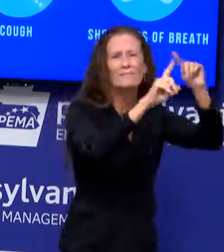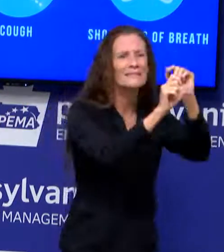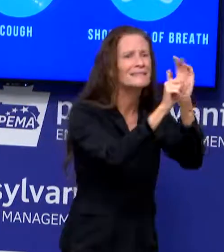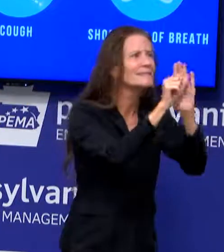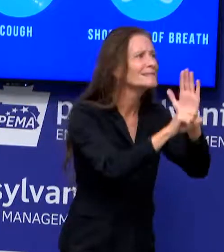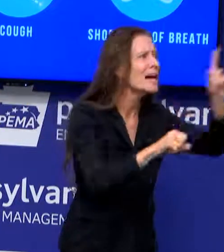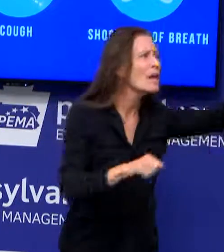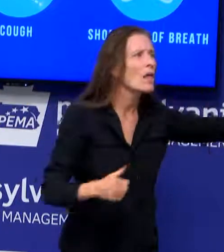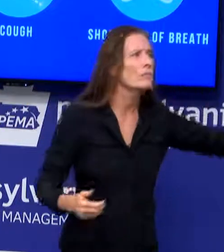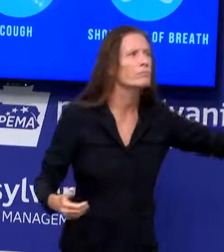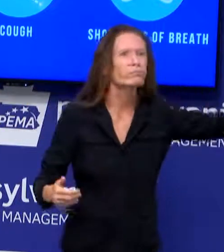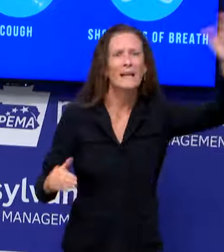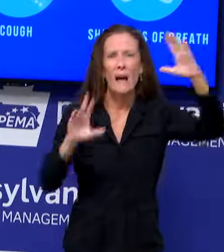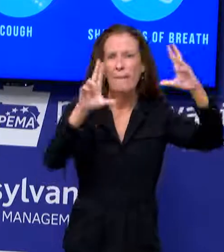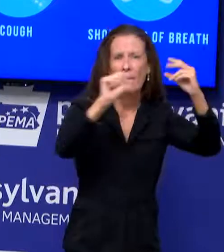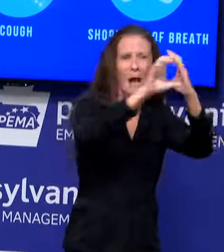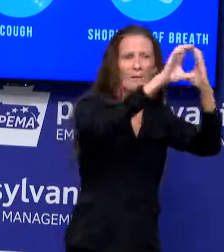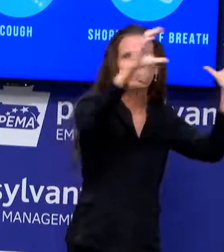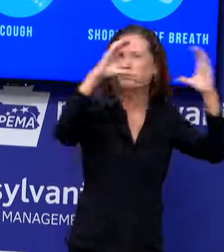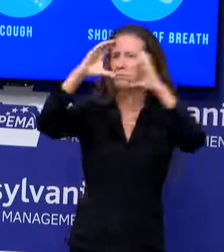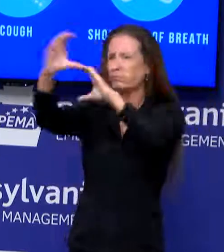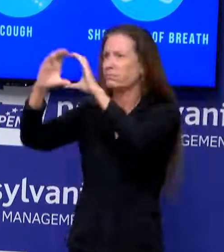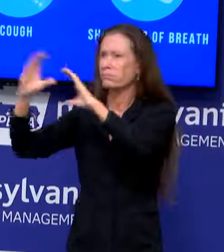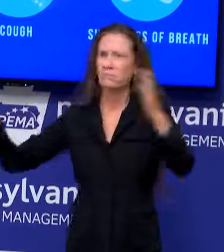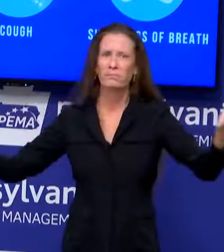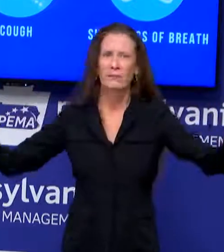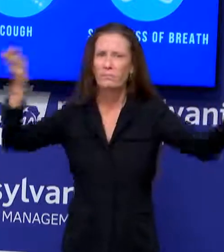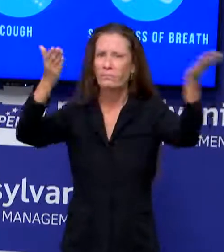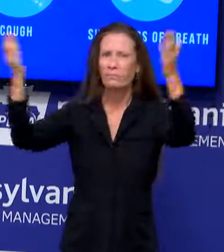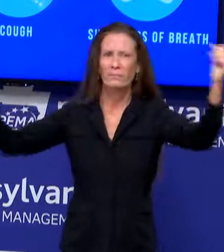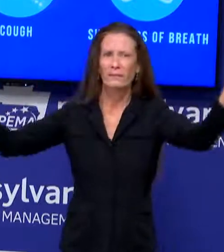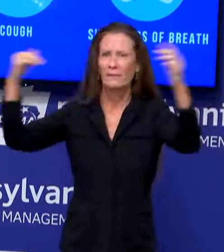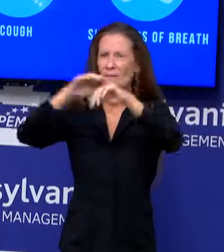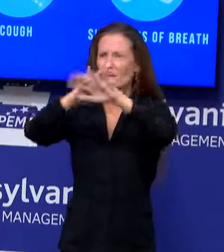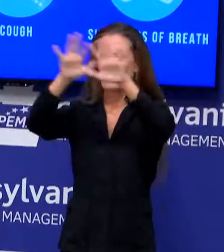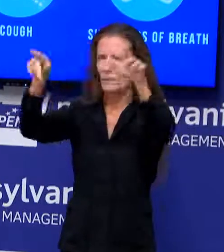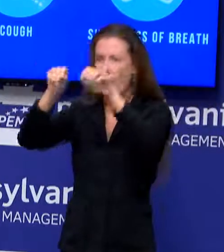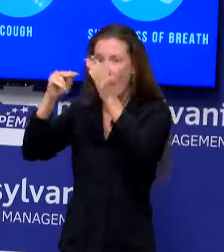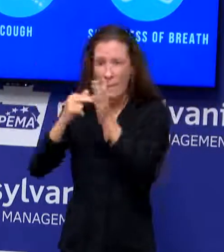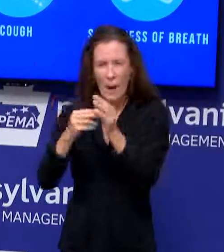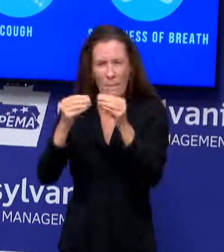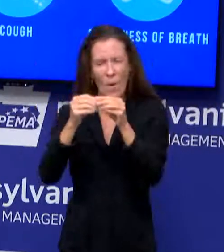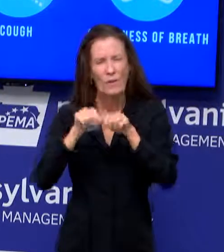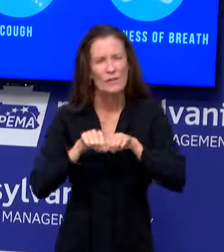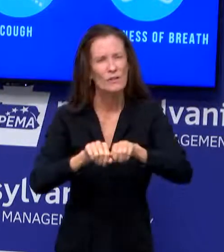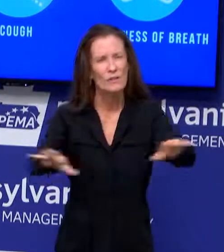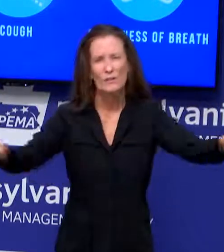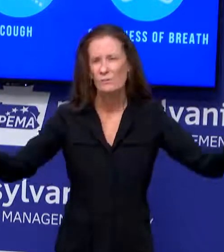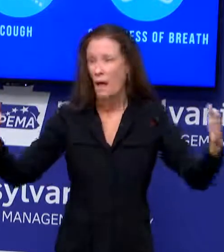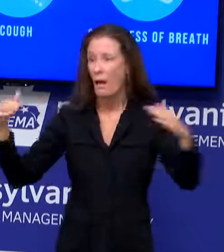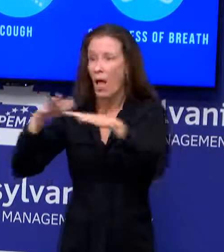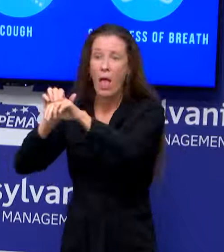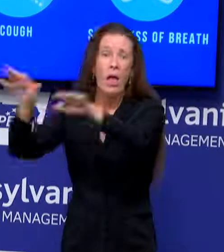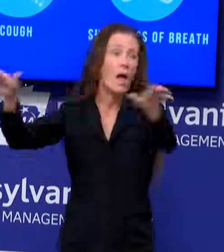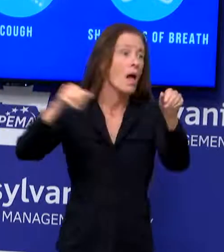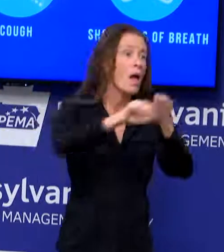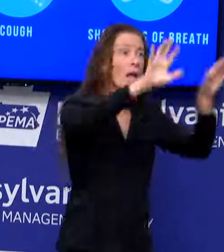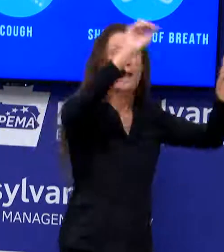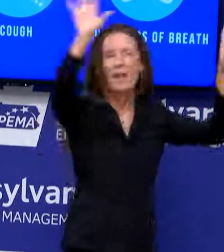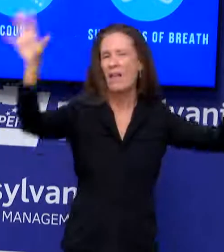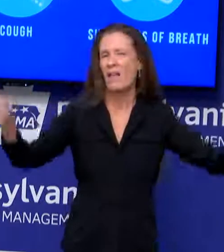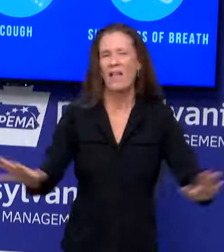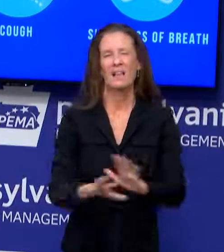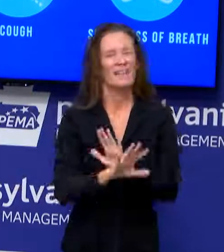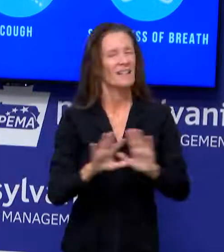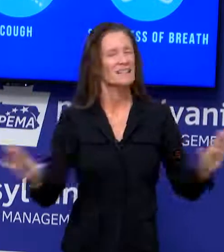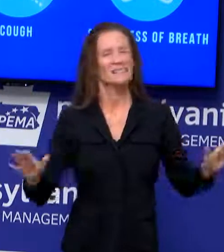of the prevalence of COVID-19, and maybe there are different outbreaks in counties. And so that mixing is really counterproductive and